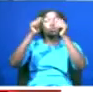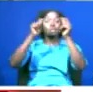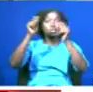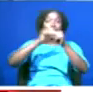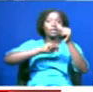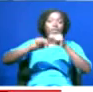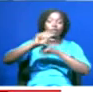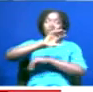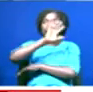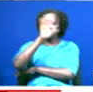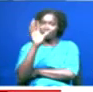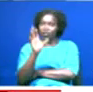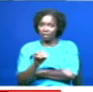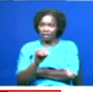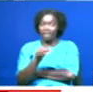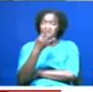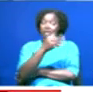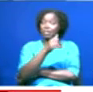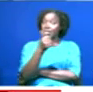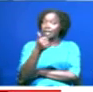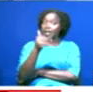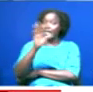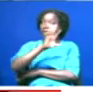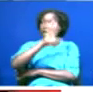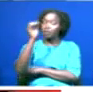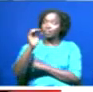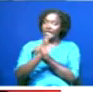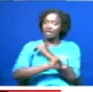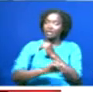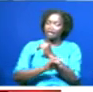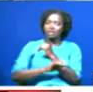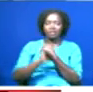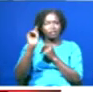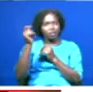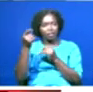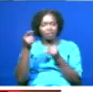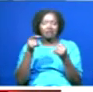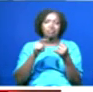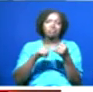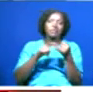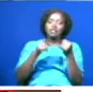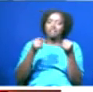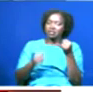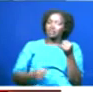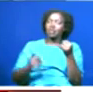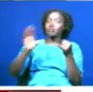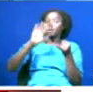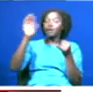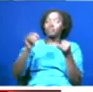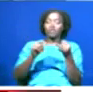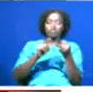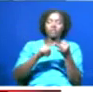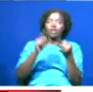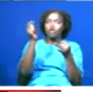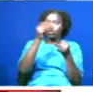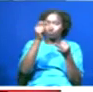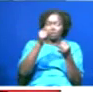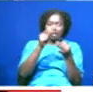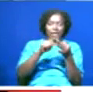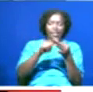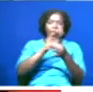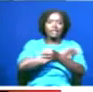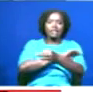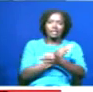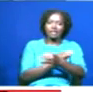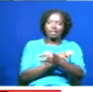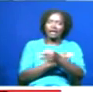continent of Africa, three other African countries, as in Kenya, the protests in South Africa, Tunisia, and Nigeria were